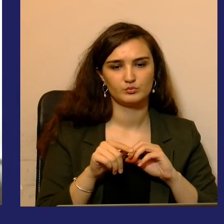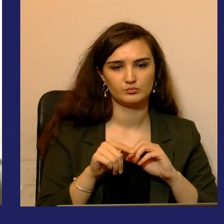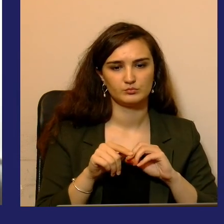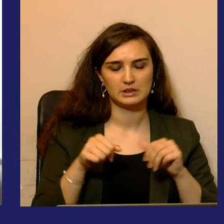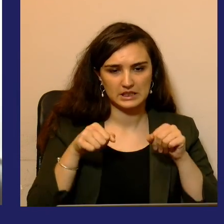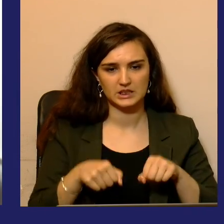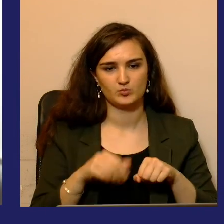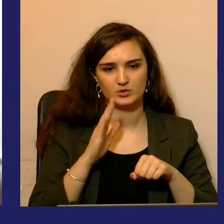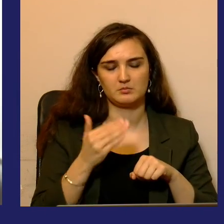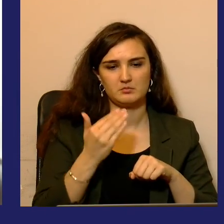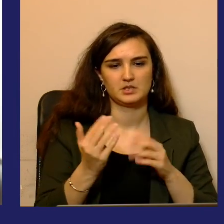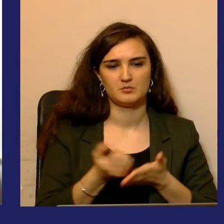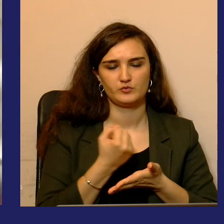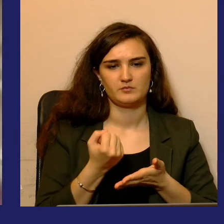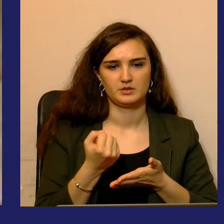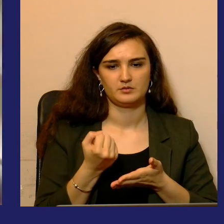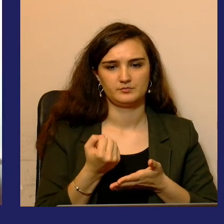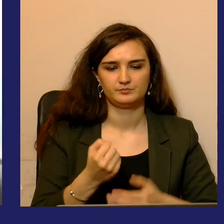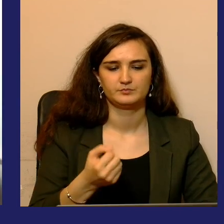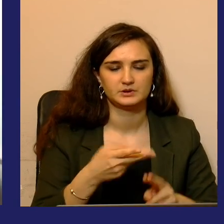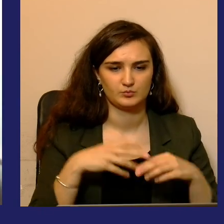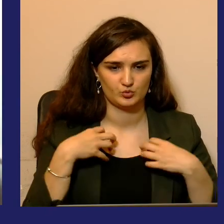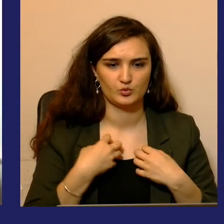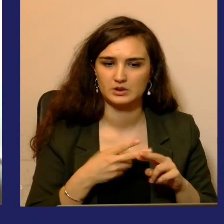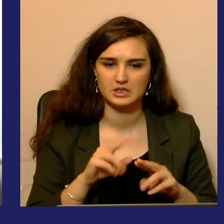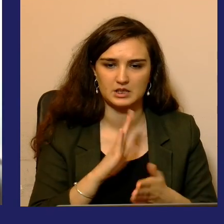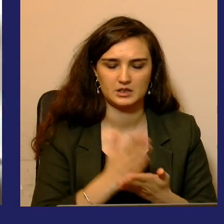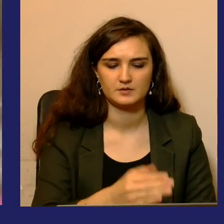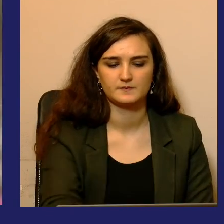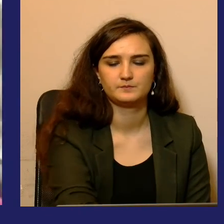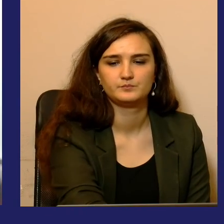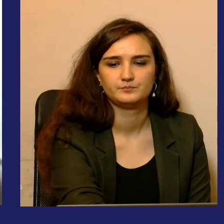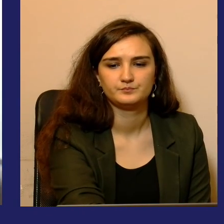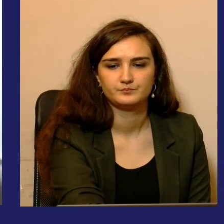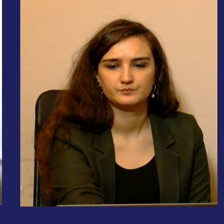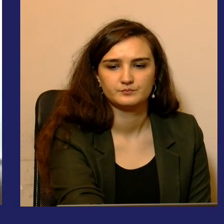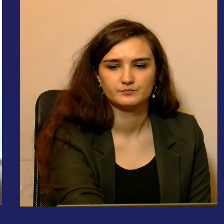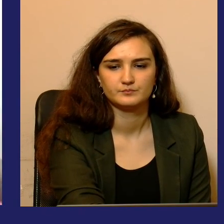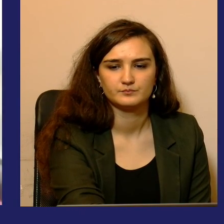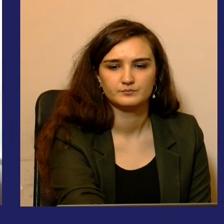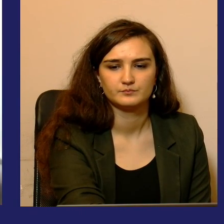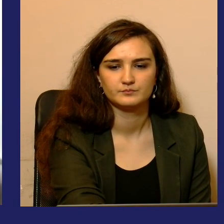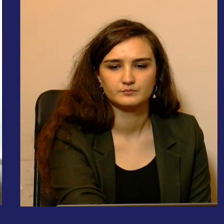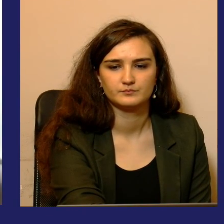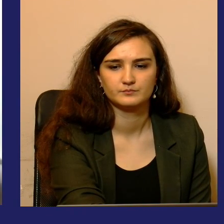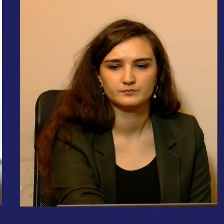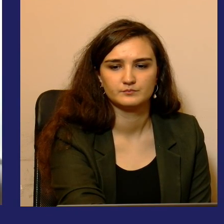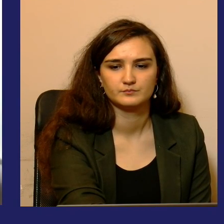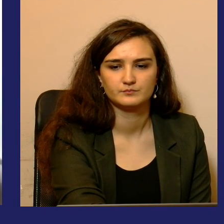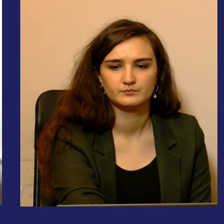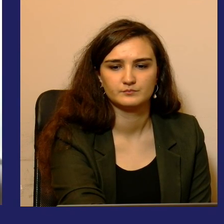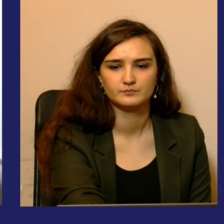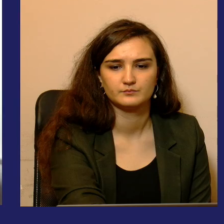would happen. And unfortunately, it's not happening. Morena continues to practice many of the same tricks of